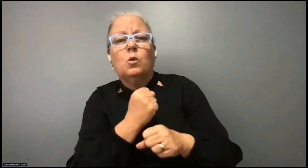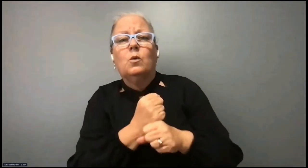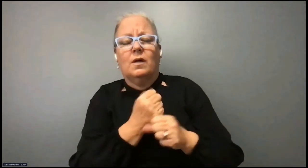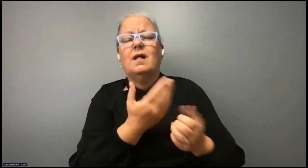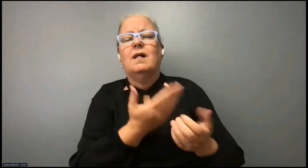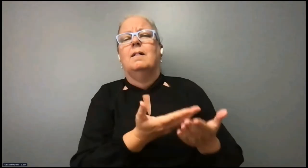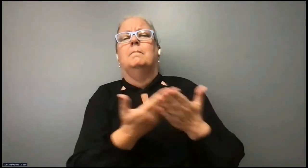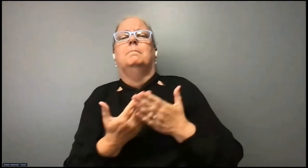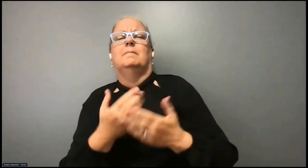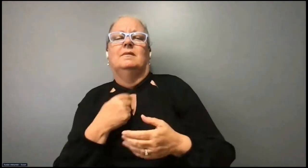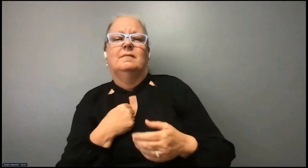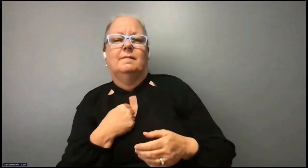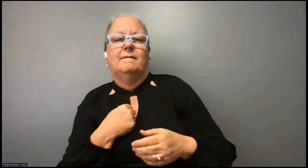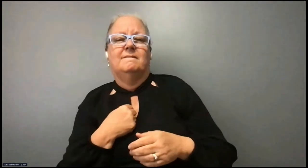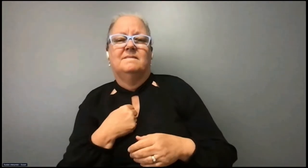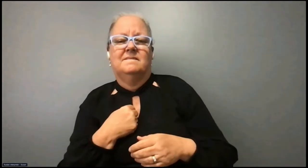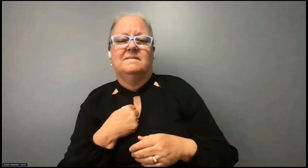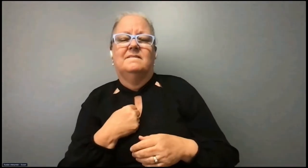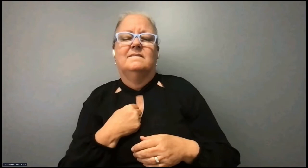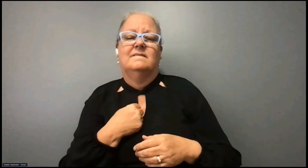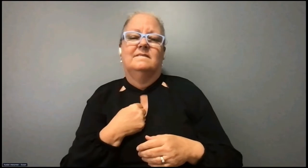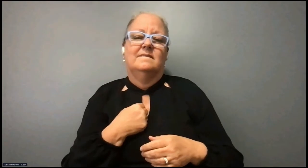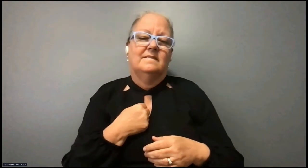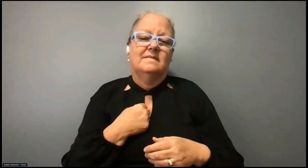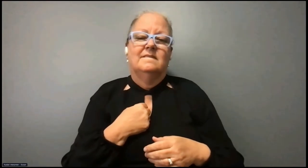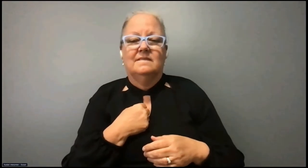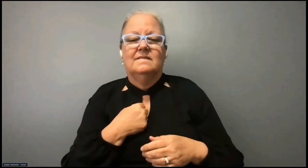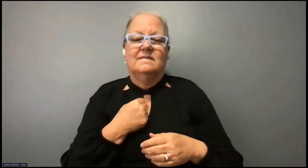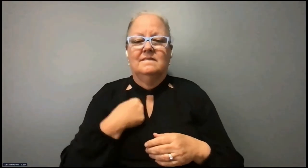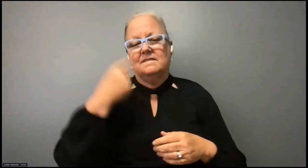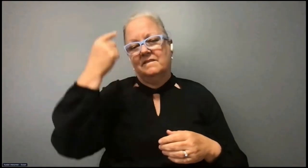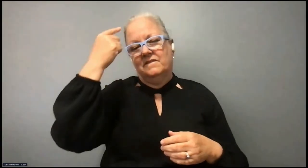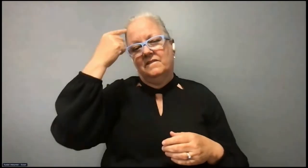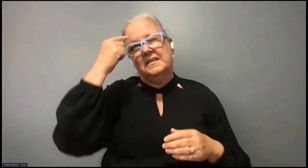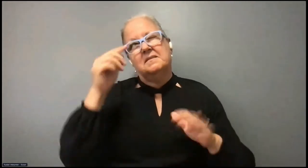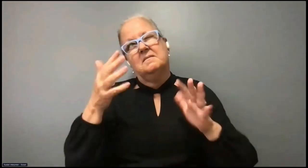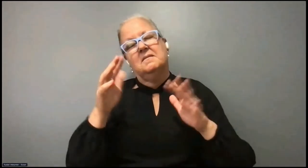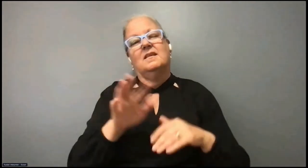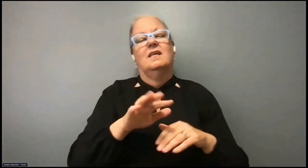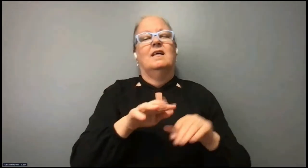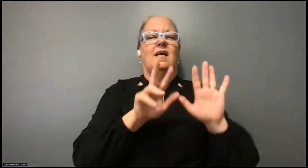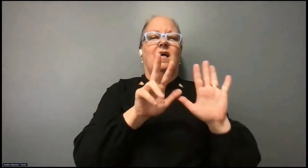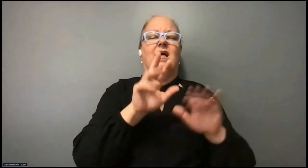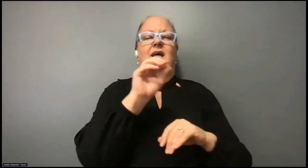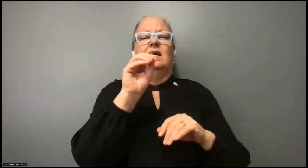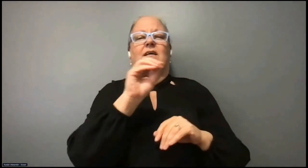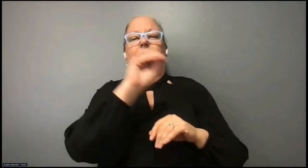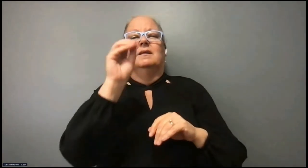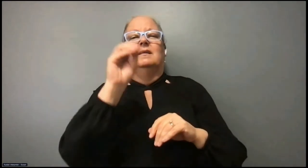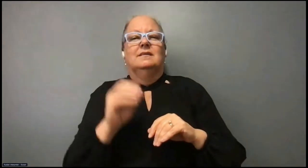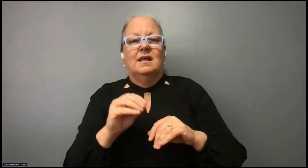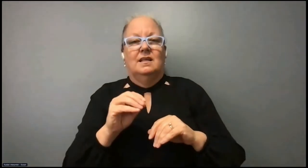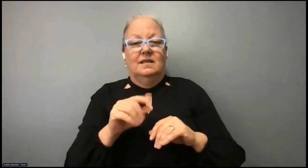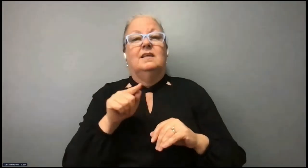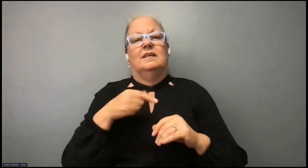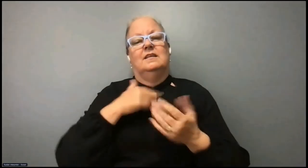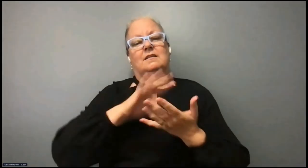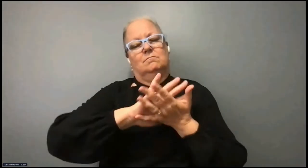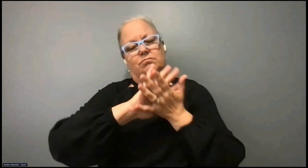more than 80%. It will be transferred or moved to action. Our team have